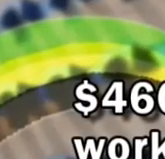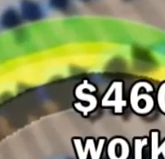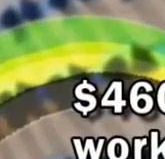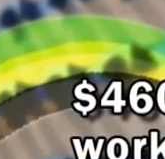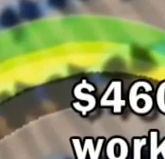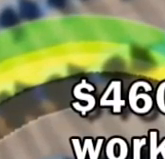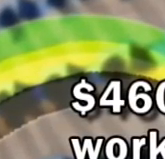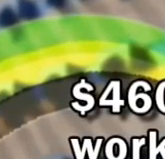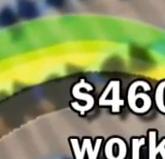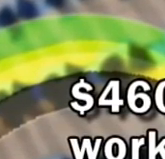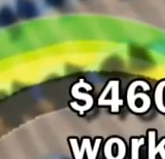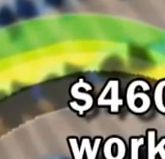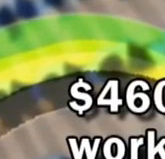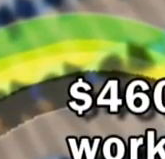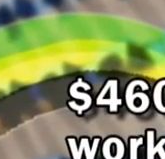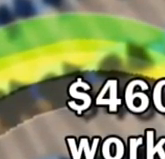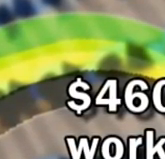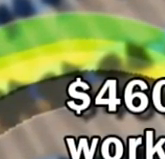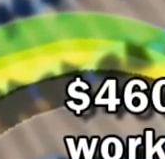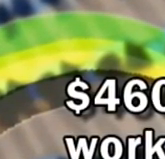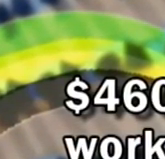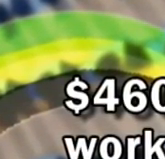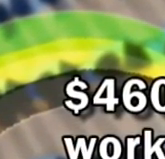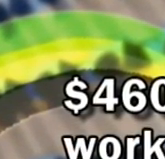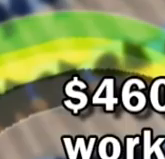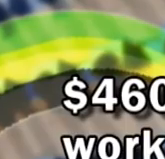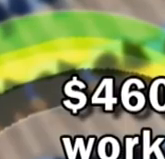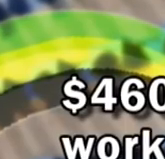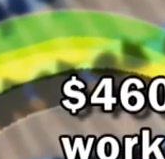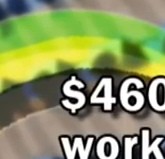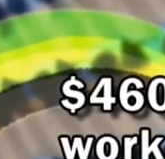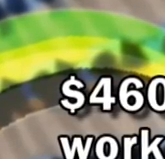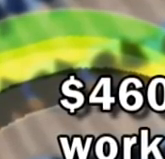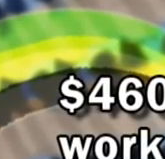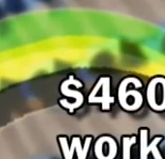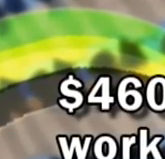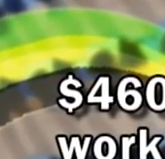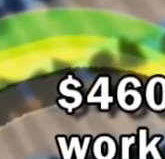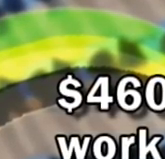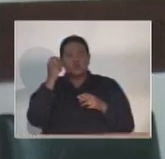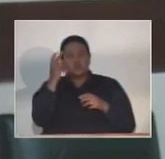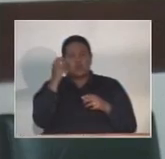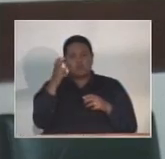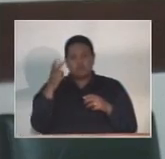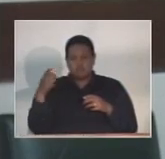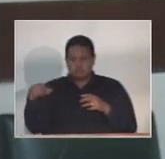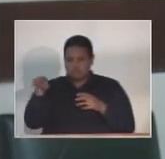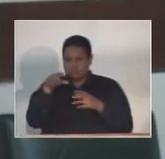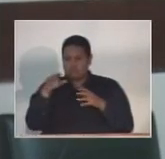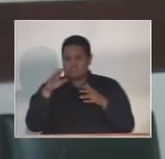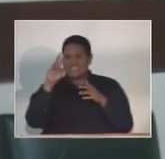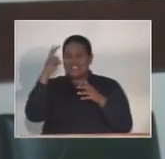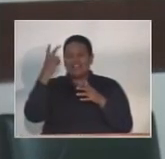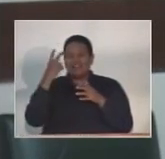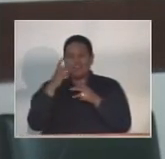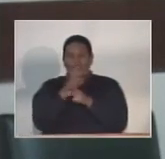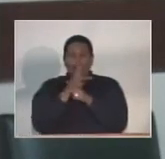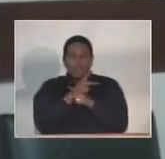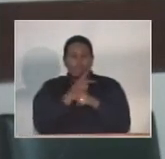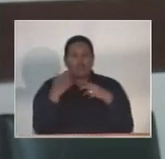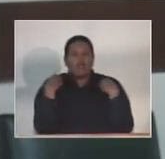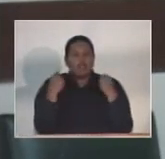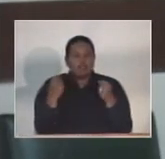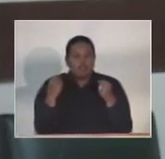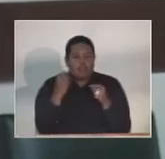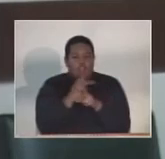time, $460 million will be spent upgrading 12 secondary healthcare facilities. Among these facilities, Mr. Speaker, will